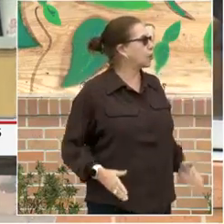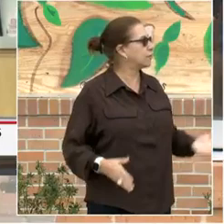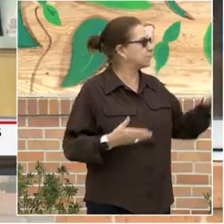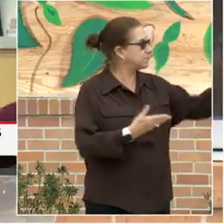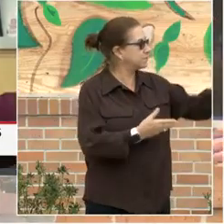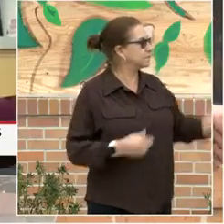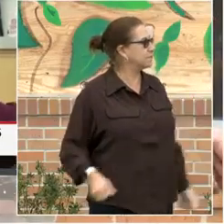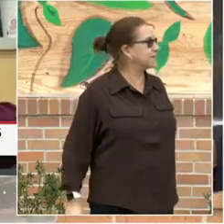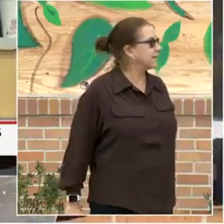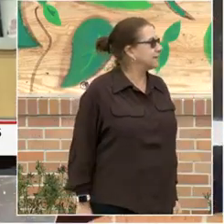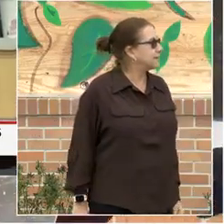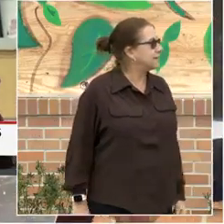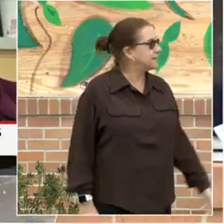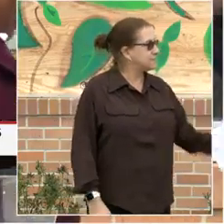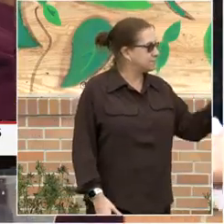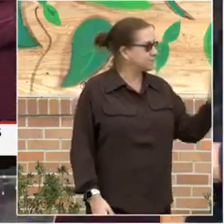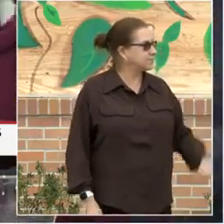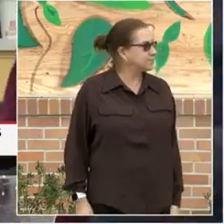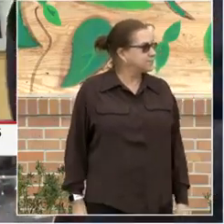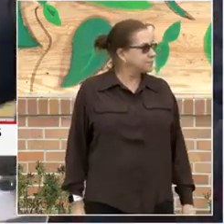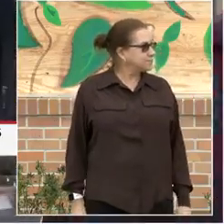Sambo.